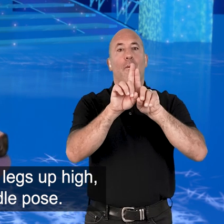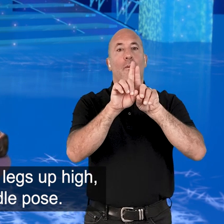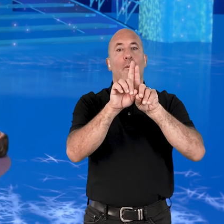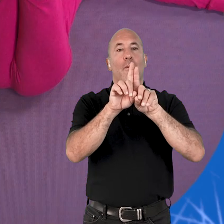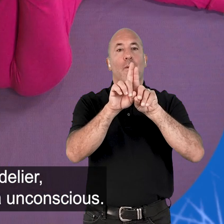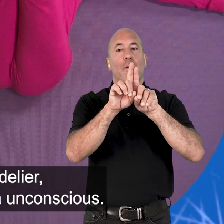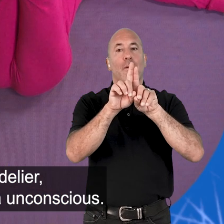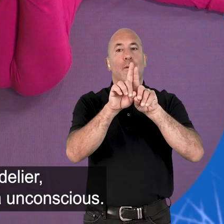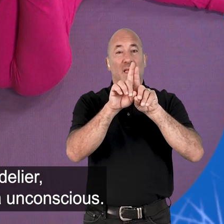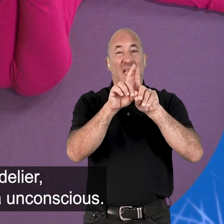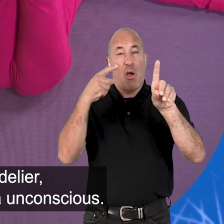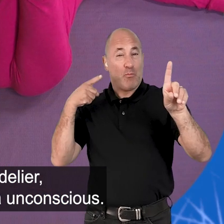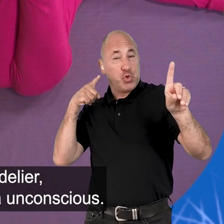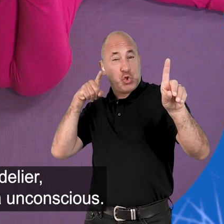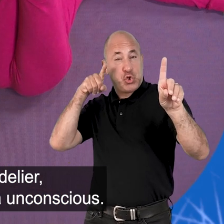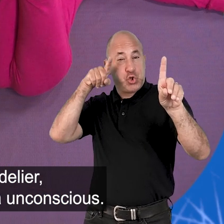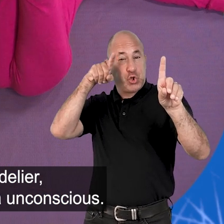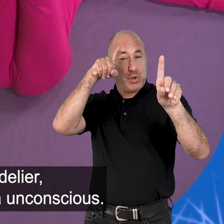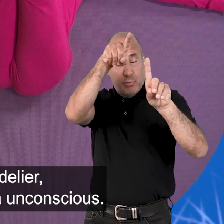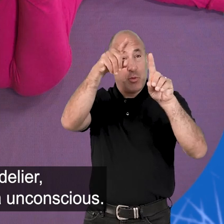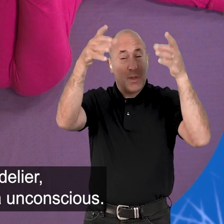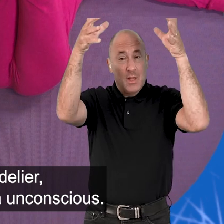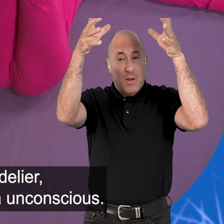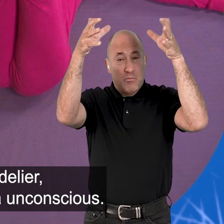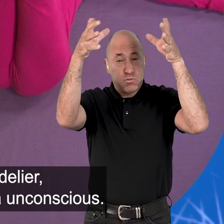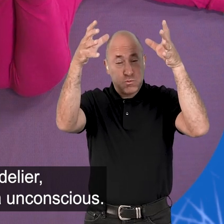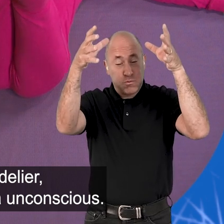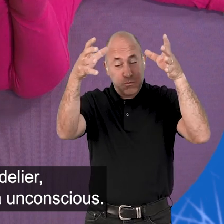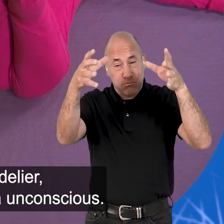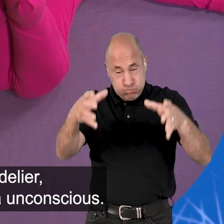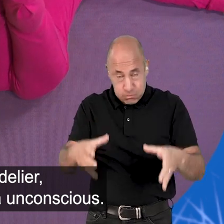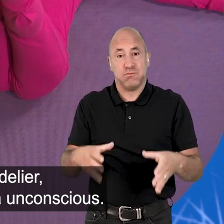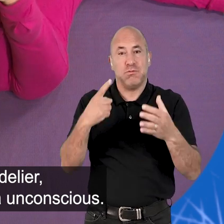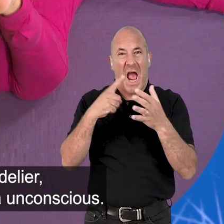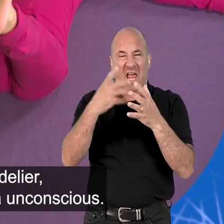pose. As the arrow hits the ice chandelier, it comes